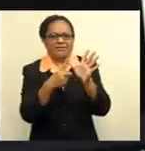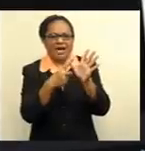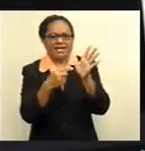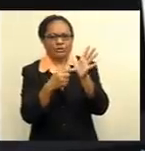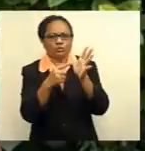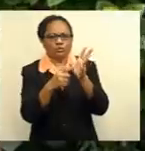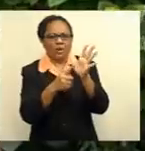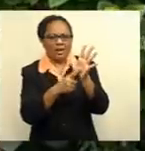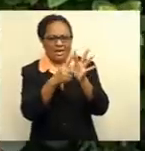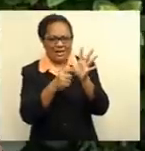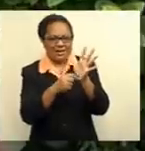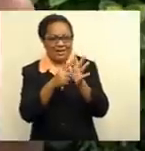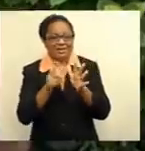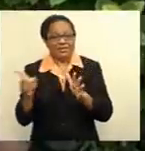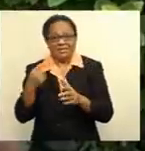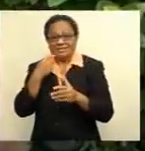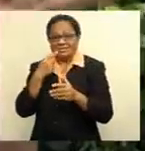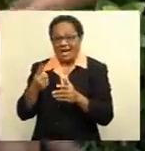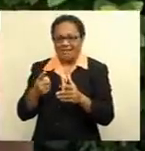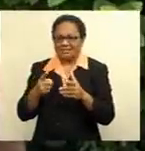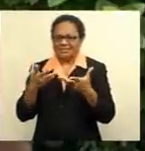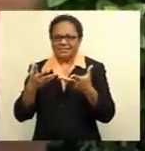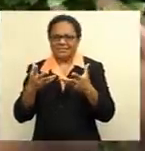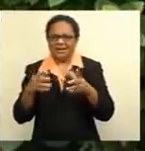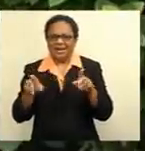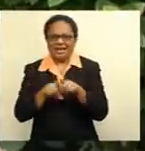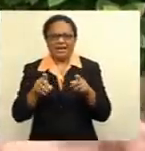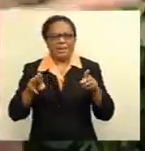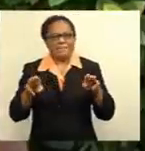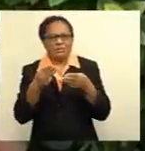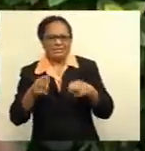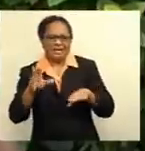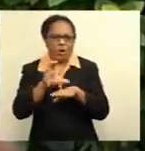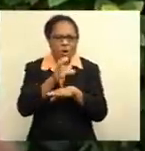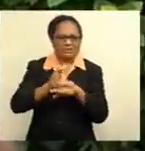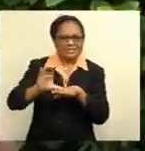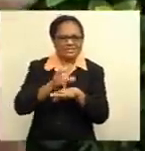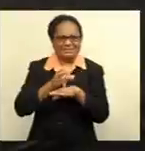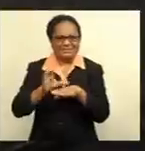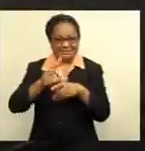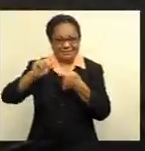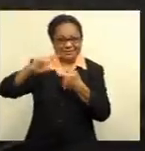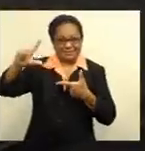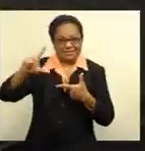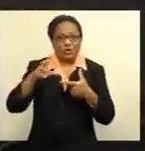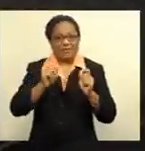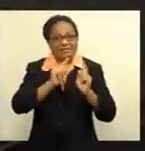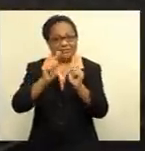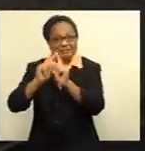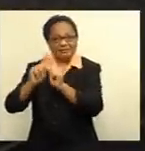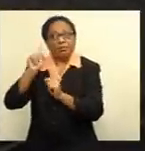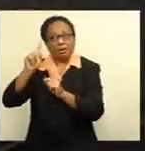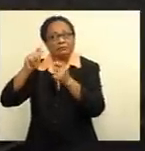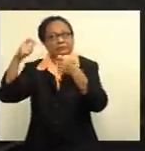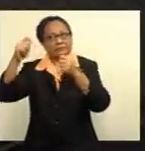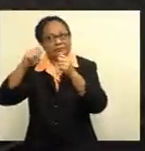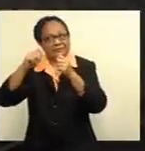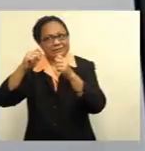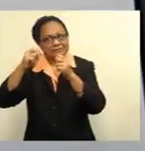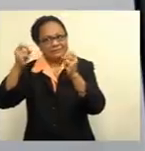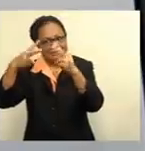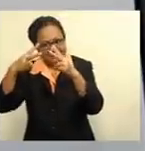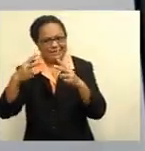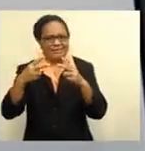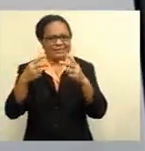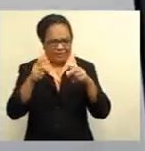virtual concert, and we got me and a few other artists like Lessa, Rosie T.Y. from Sydney. So we all got on board and fundraised and raised a